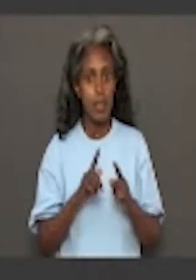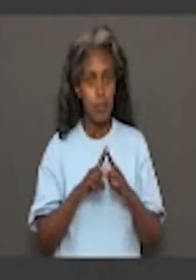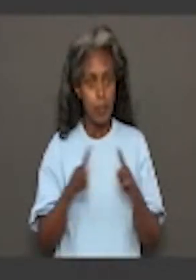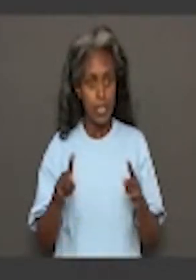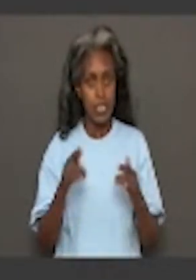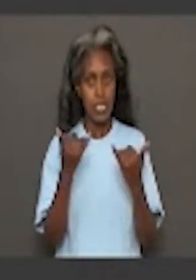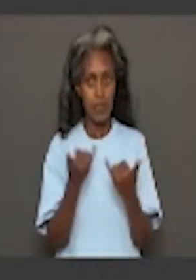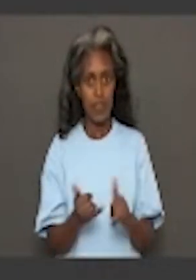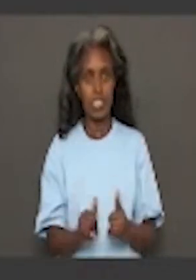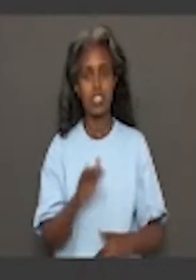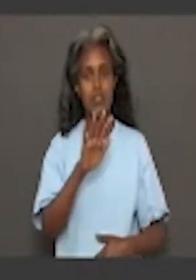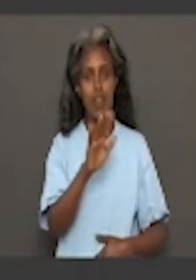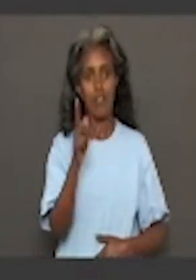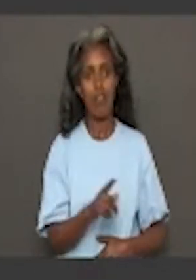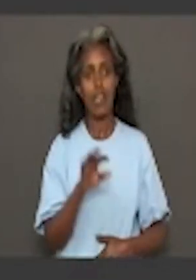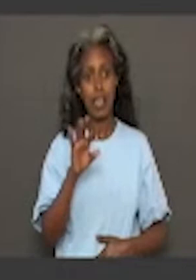But the fraction